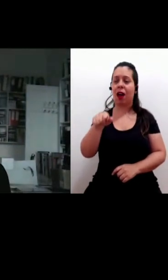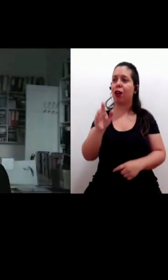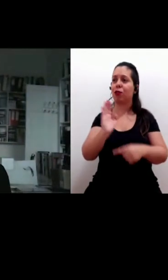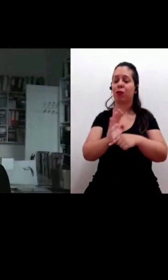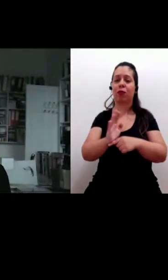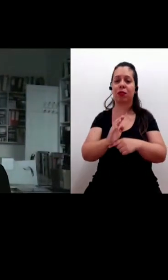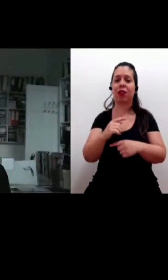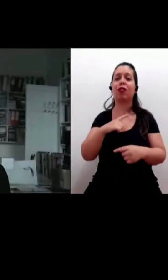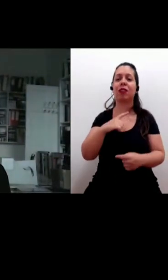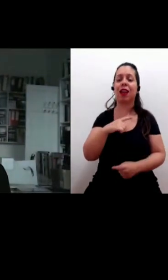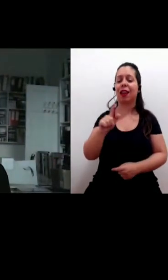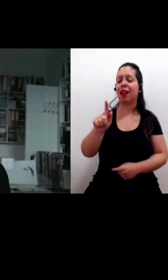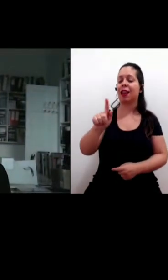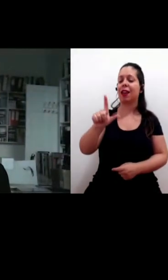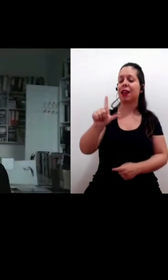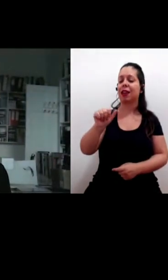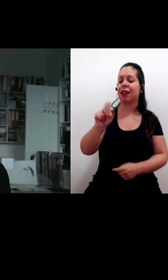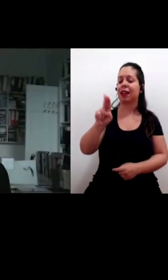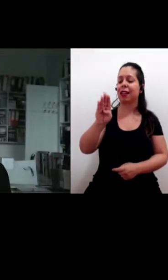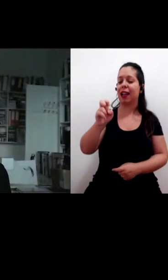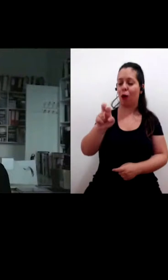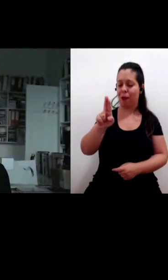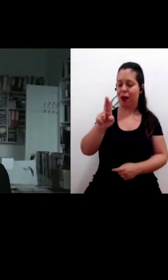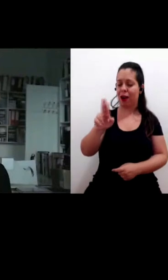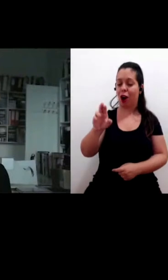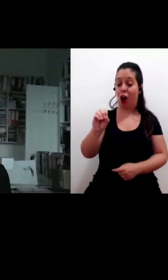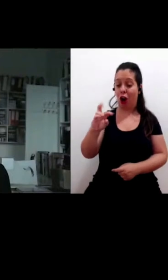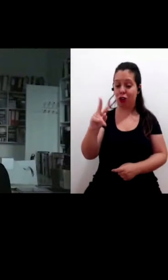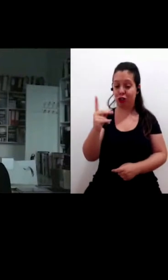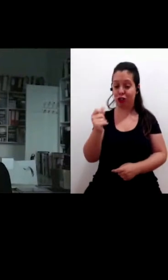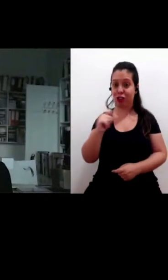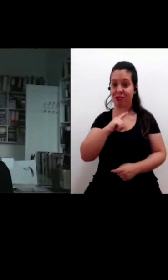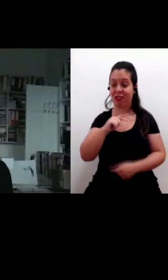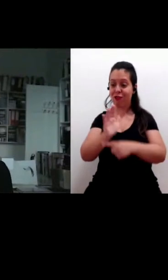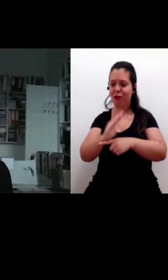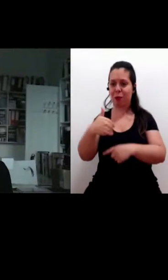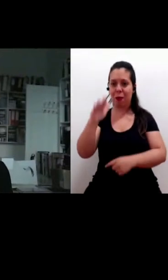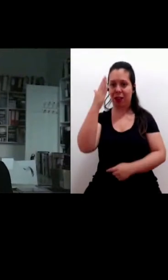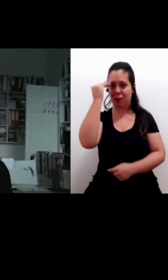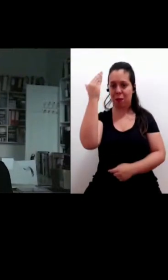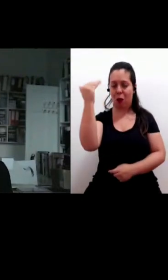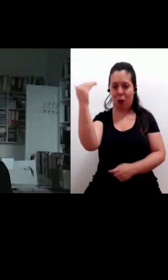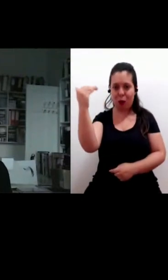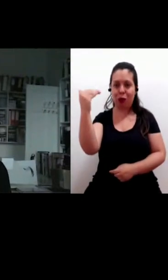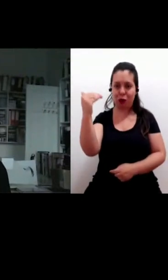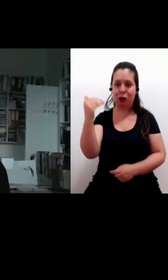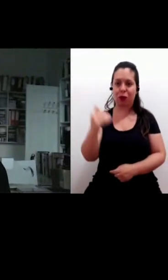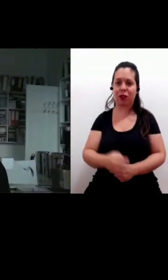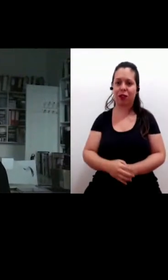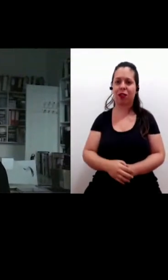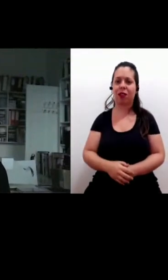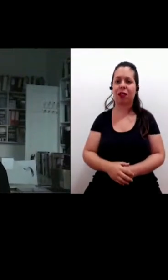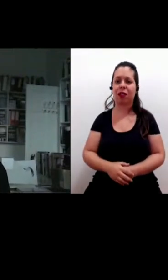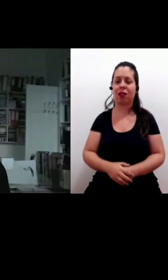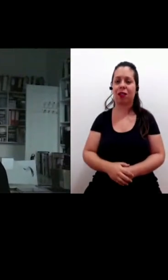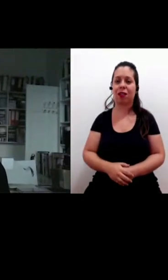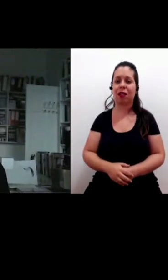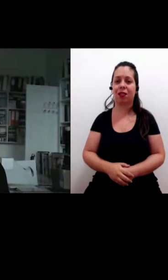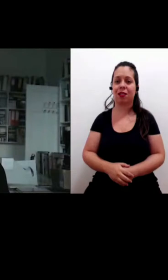other films are more famous, but that one, the kind of wildness